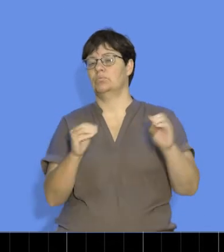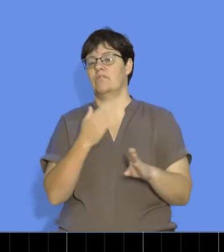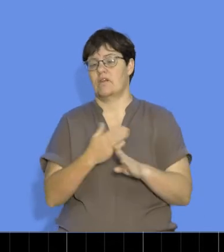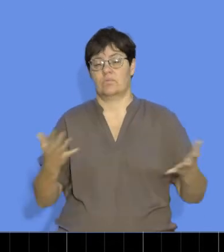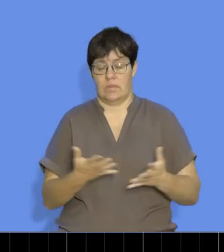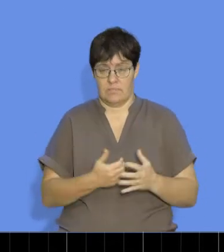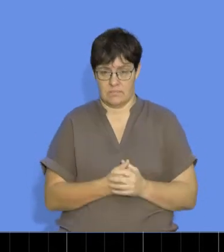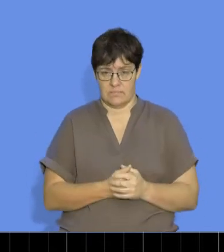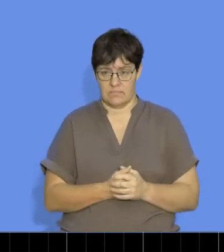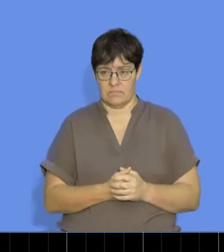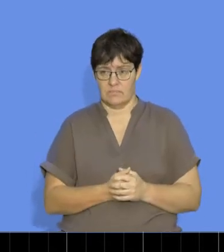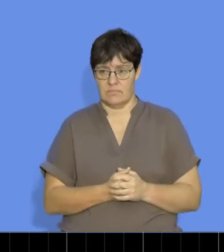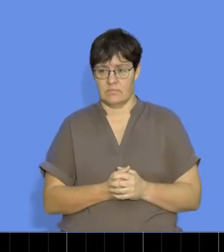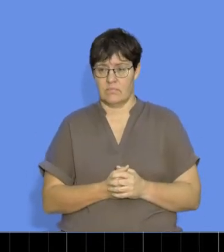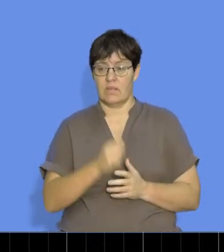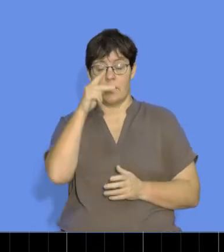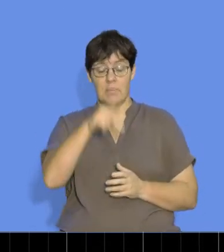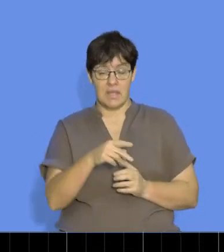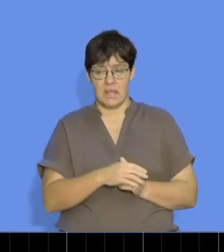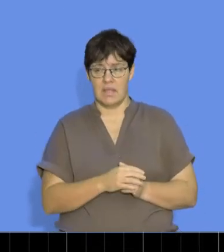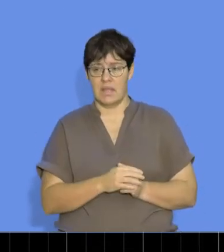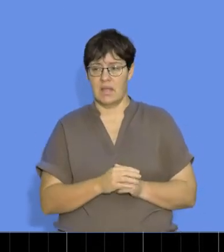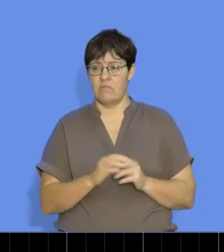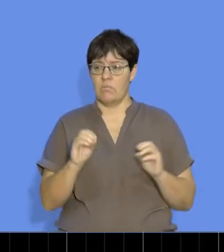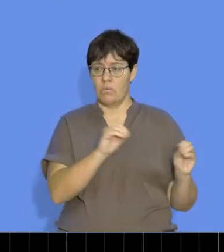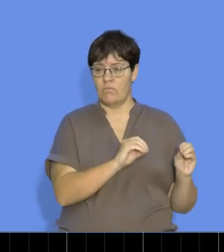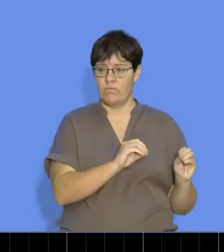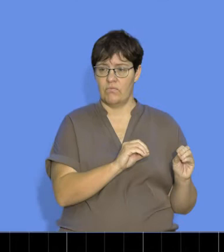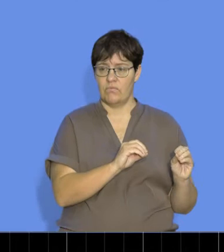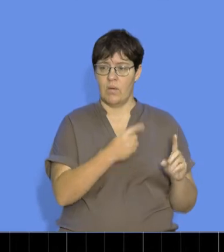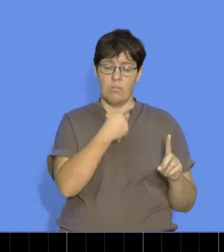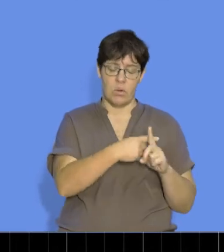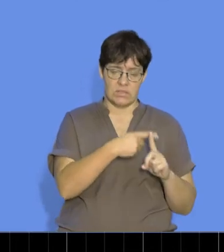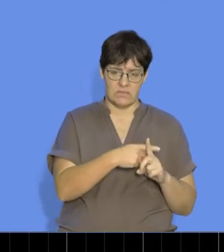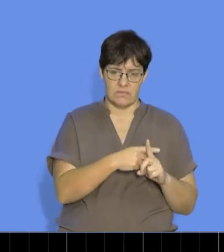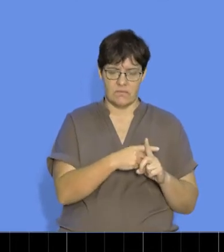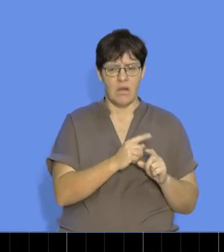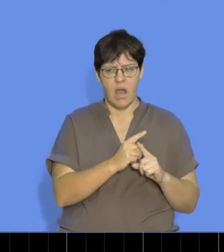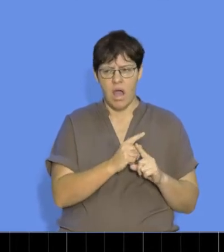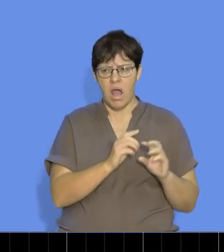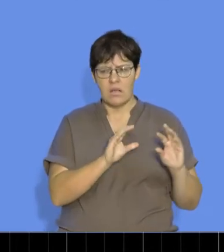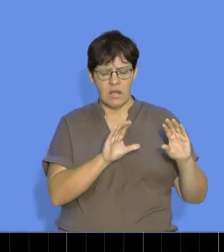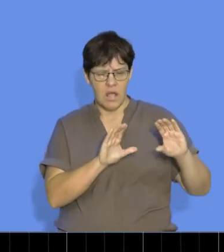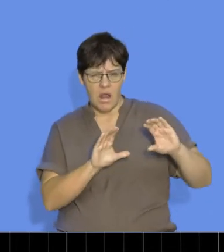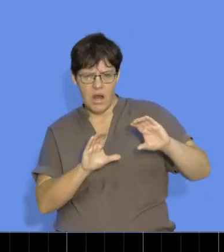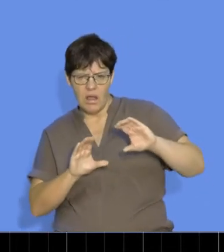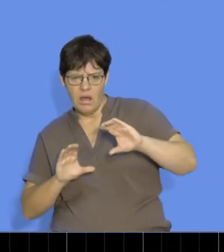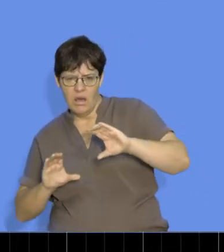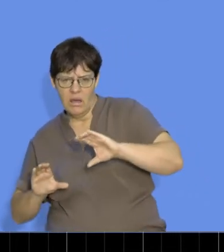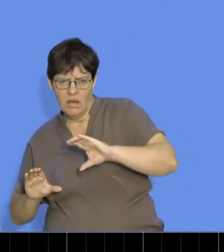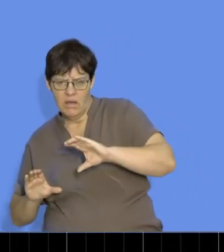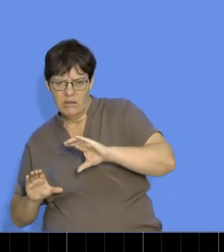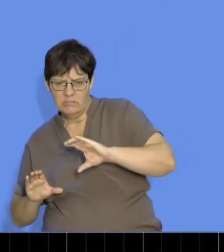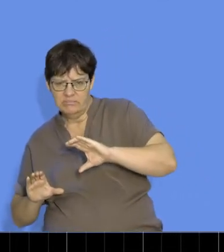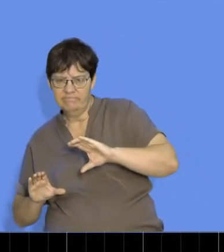function. The value of p, if I move it to be a positive, you can see this simply means that